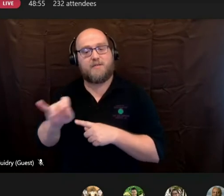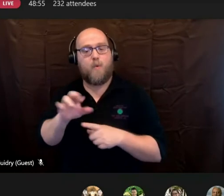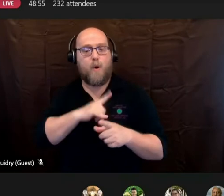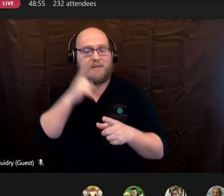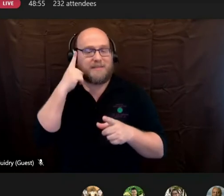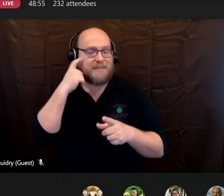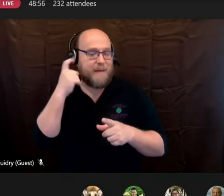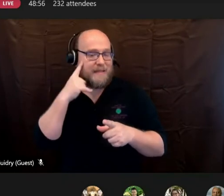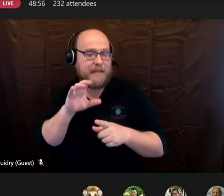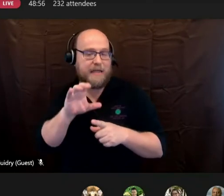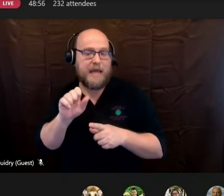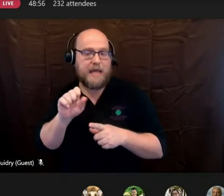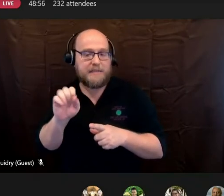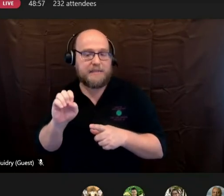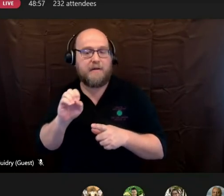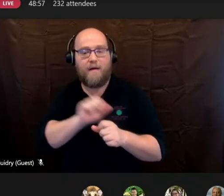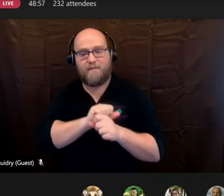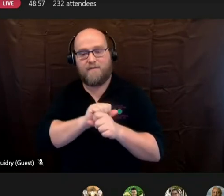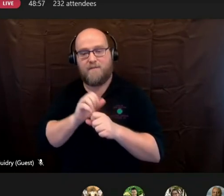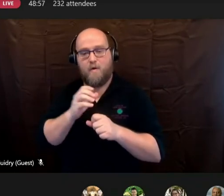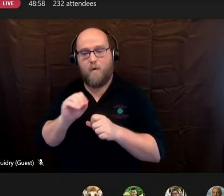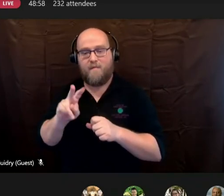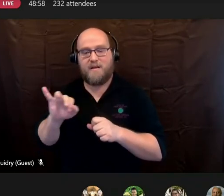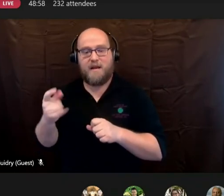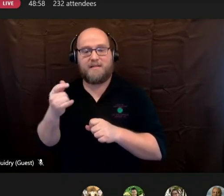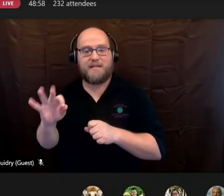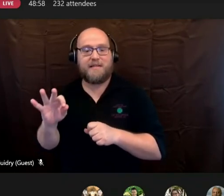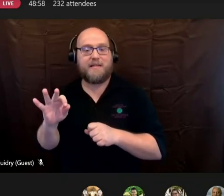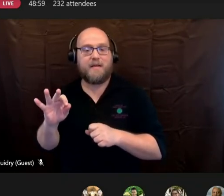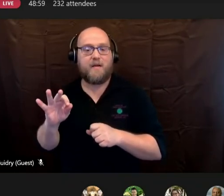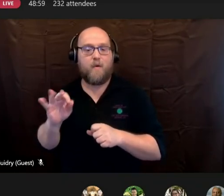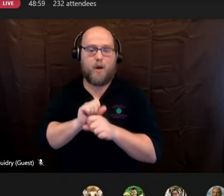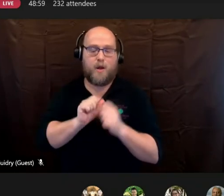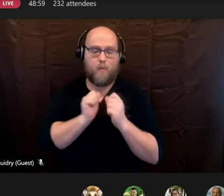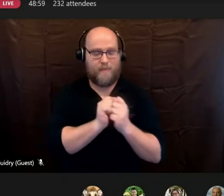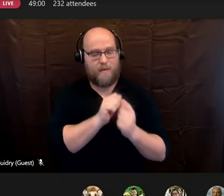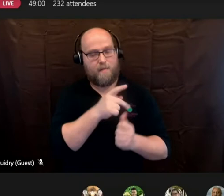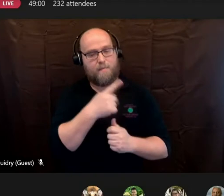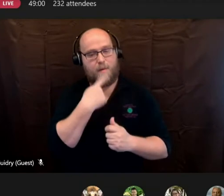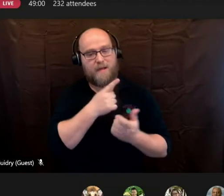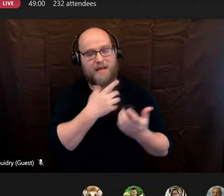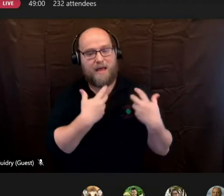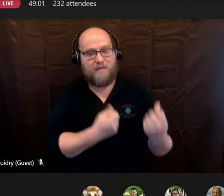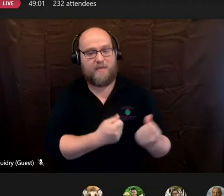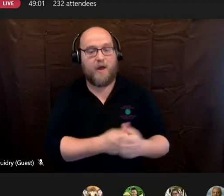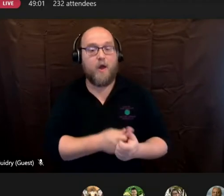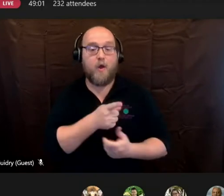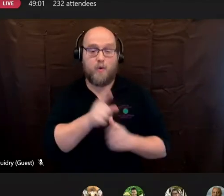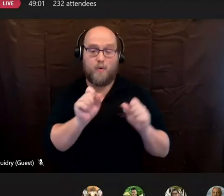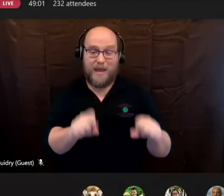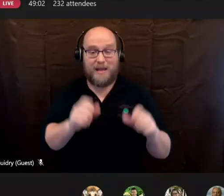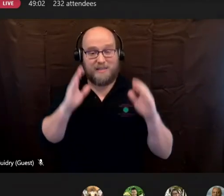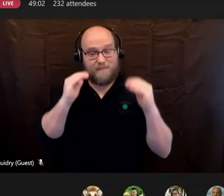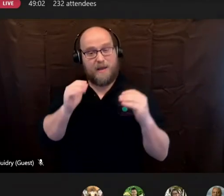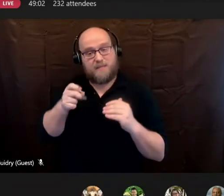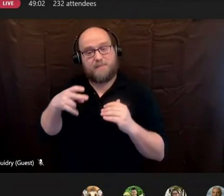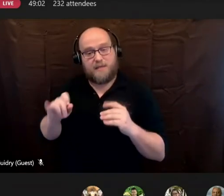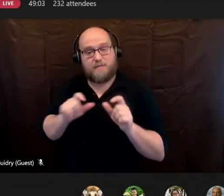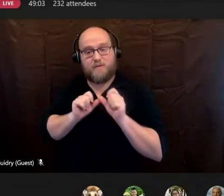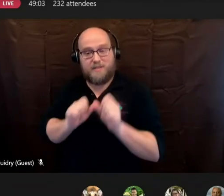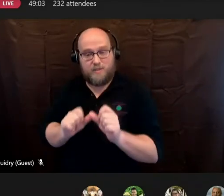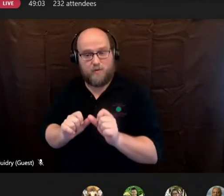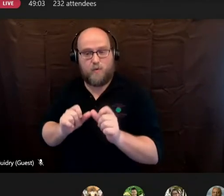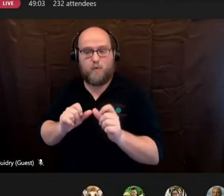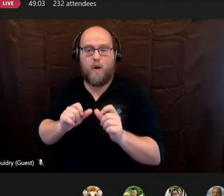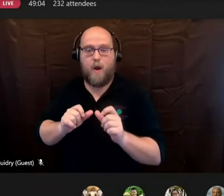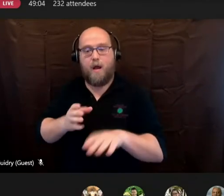to continue building upon our strong health and safety protocol foundation. You can also expect SPS will continue to